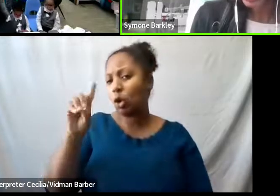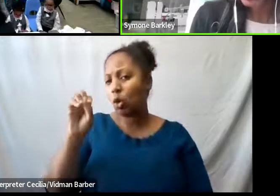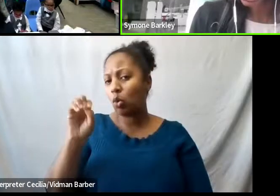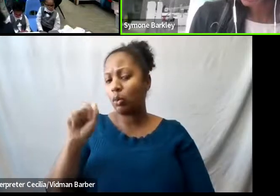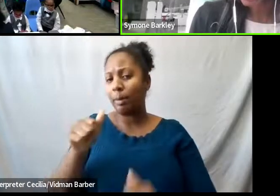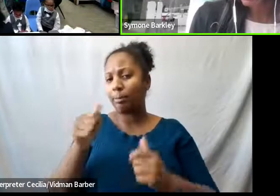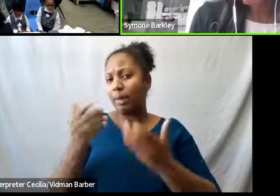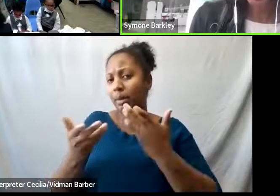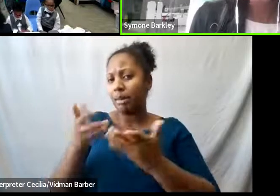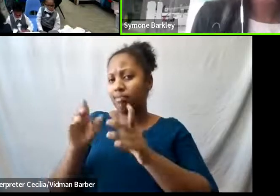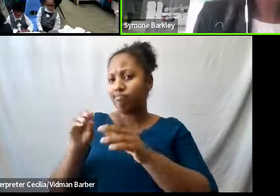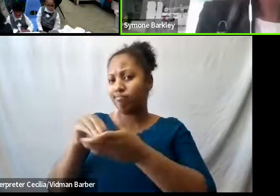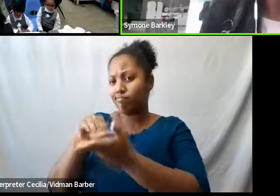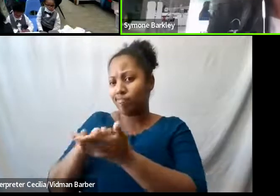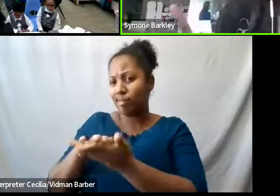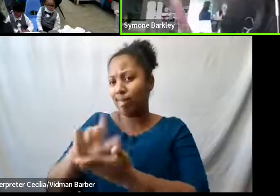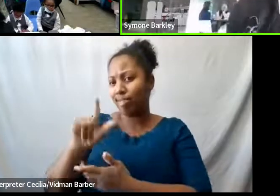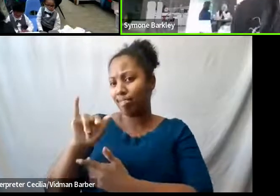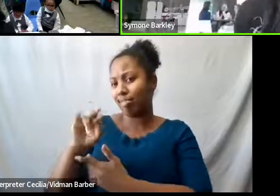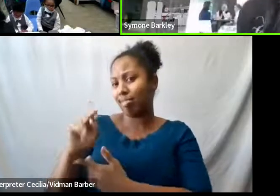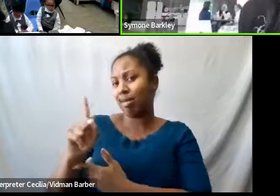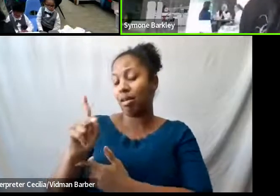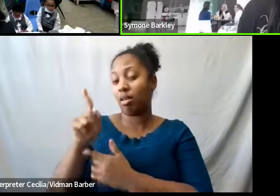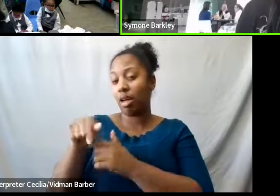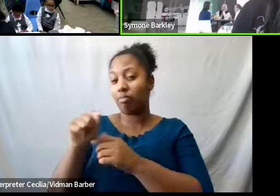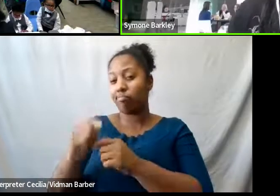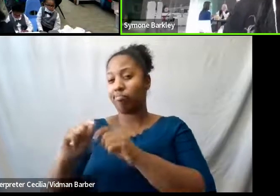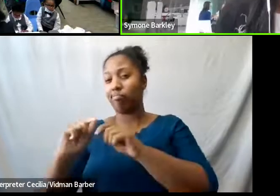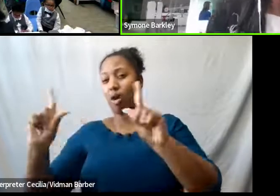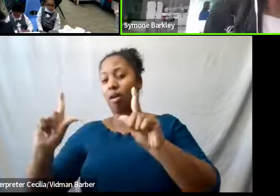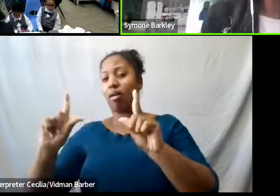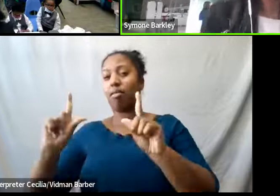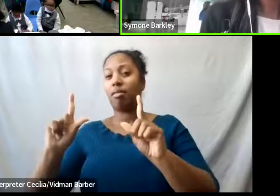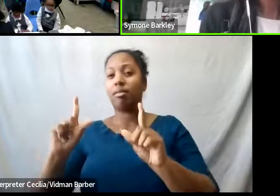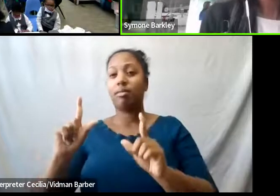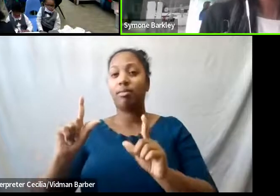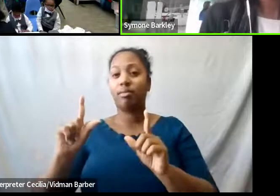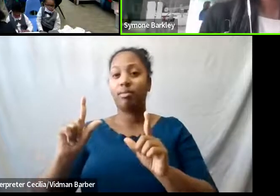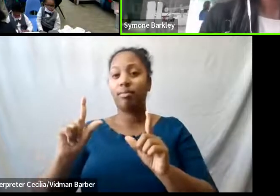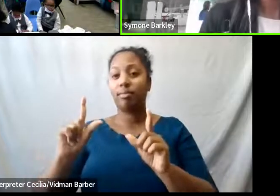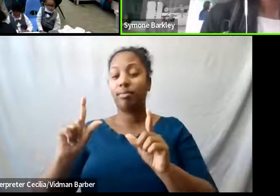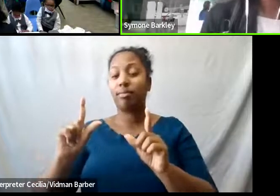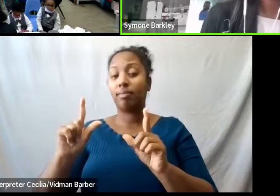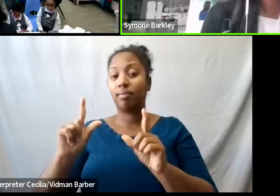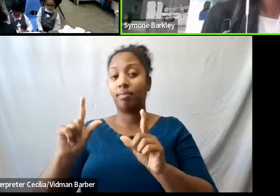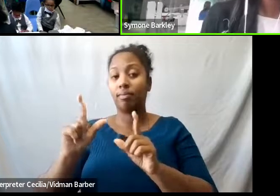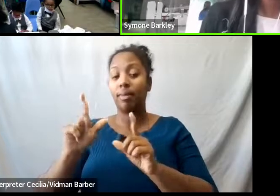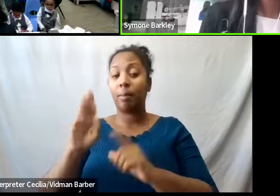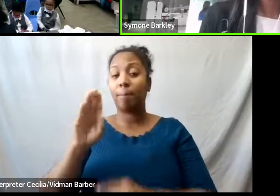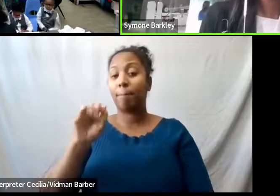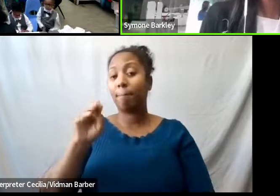as well. So you can follow along on the BIMS Bites if you'd like.